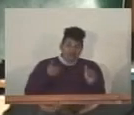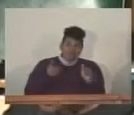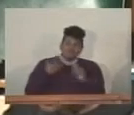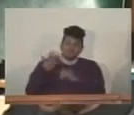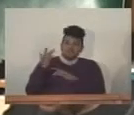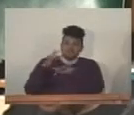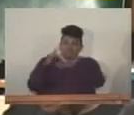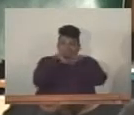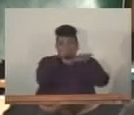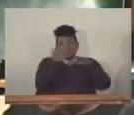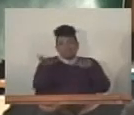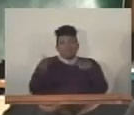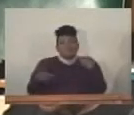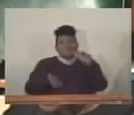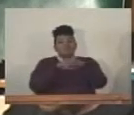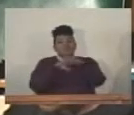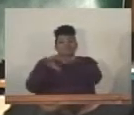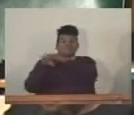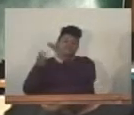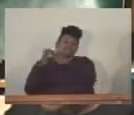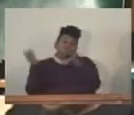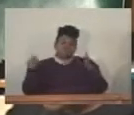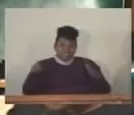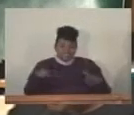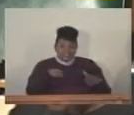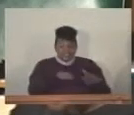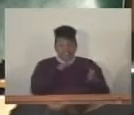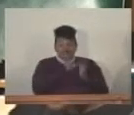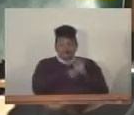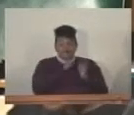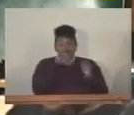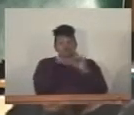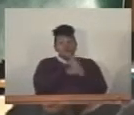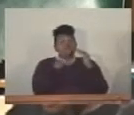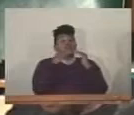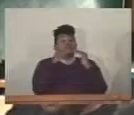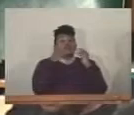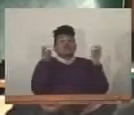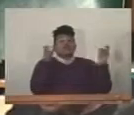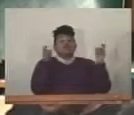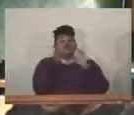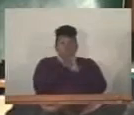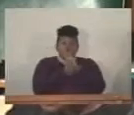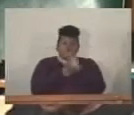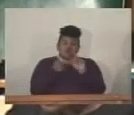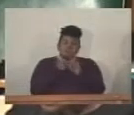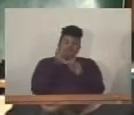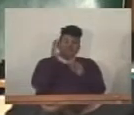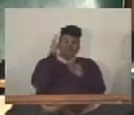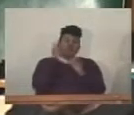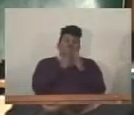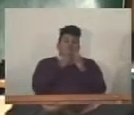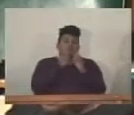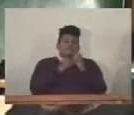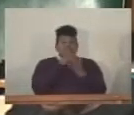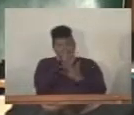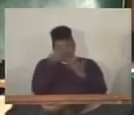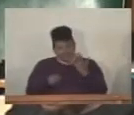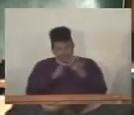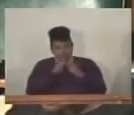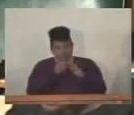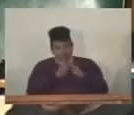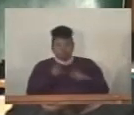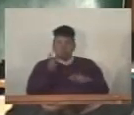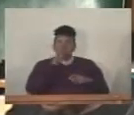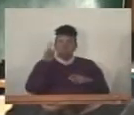Fraudulent Transactions Act, Special Provisions Act 2013, that's the Lottery Scamming Act, and of the Section 6 of the Trafficking